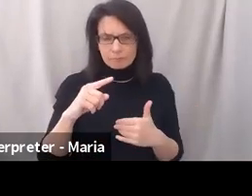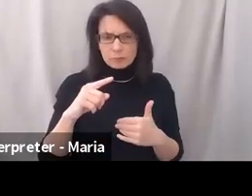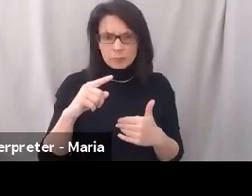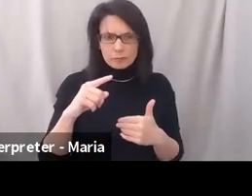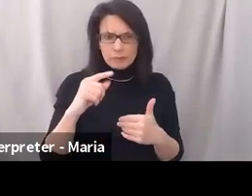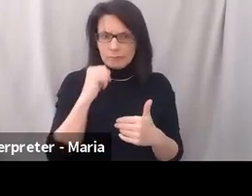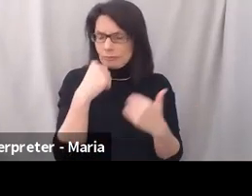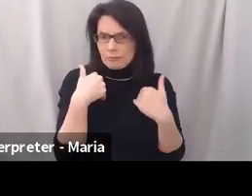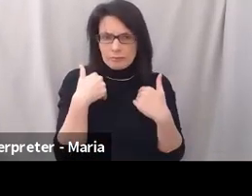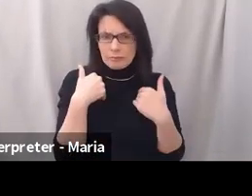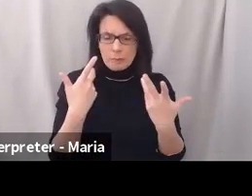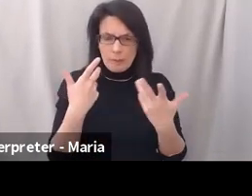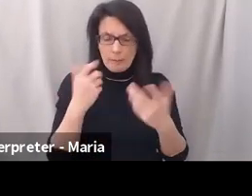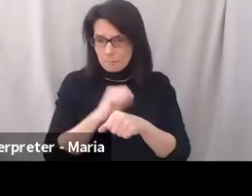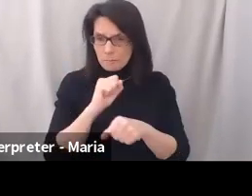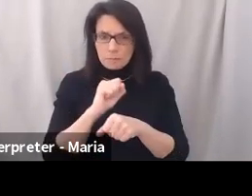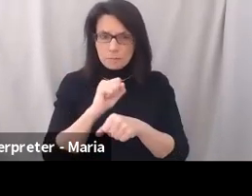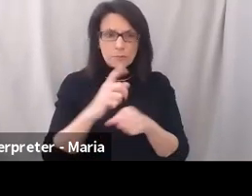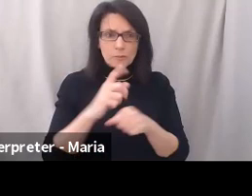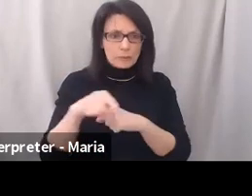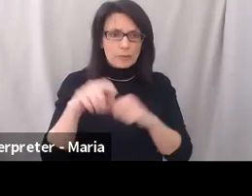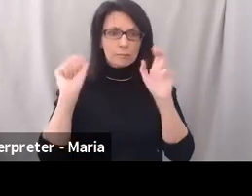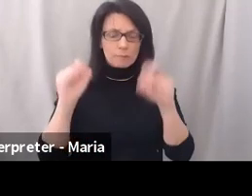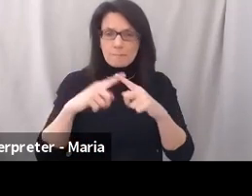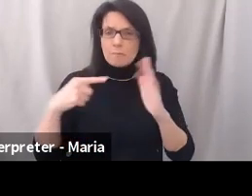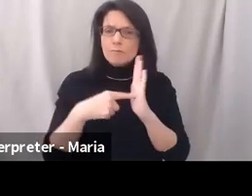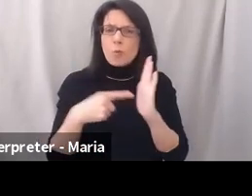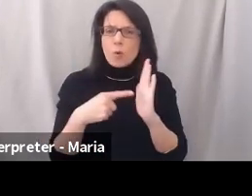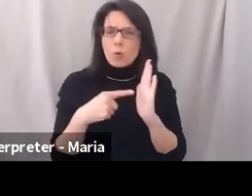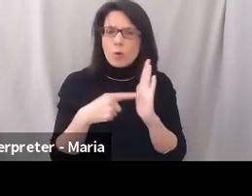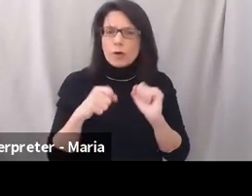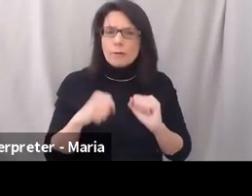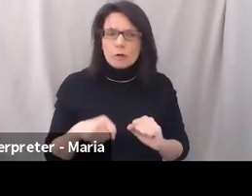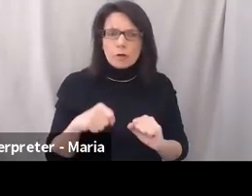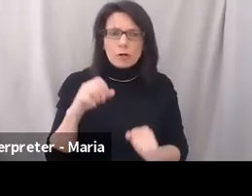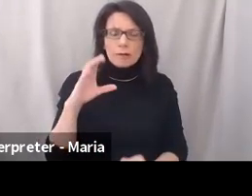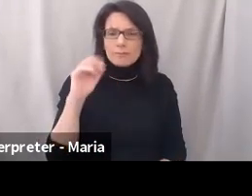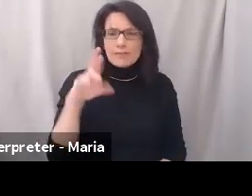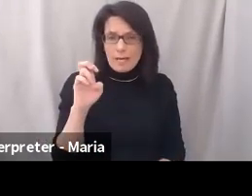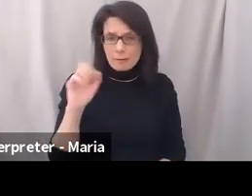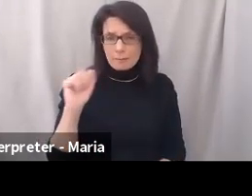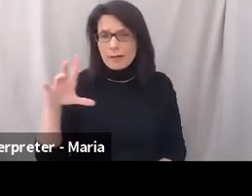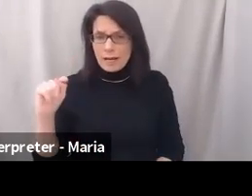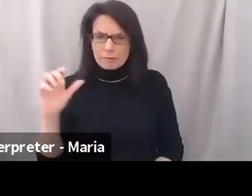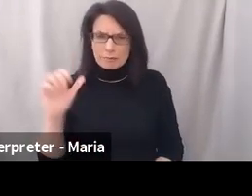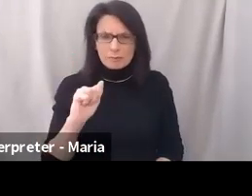you can still apply for Affordable Care Act or Obamacare. It provides